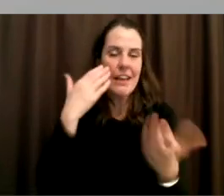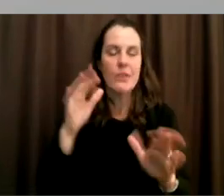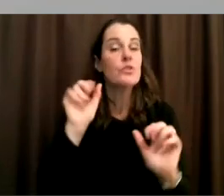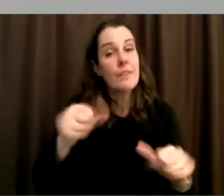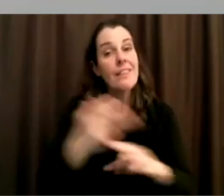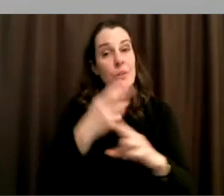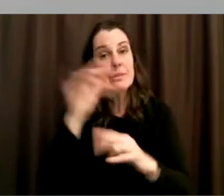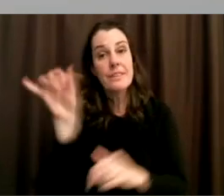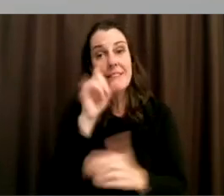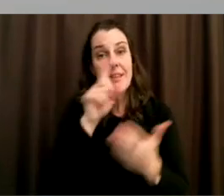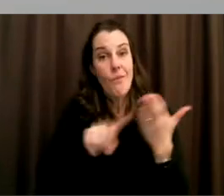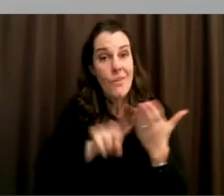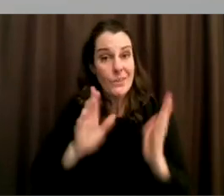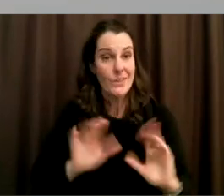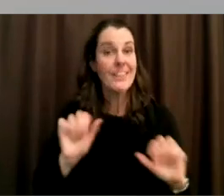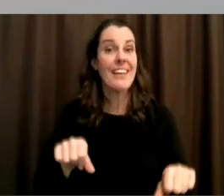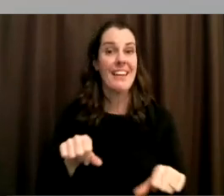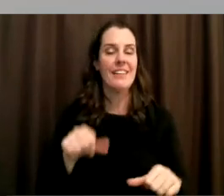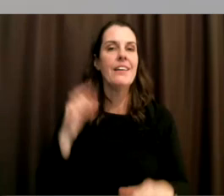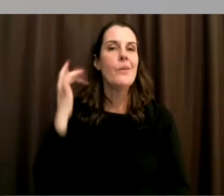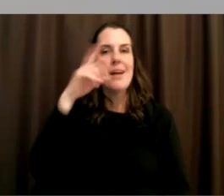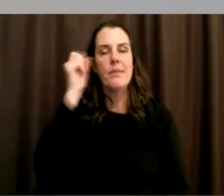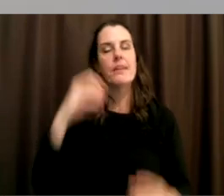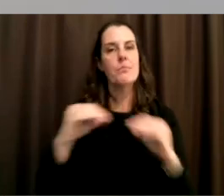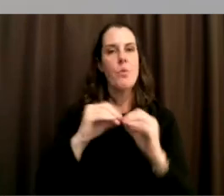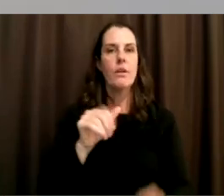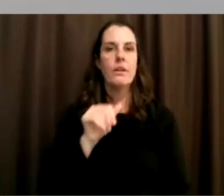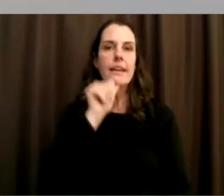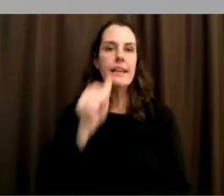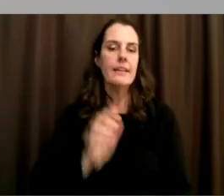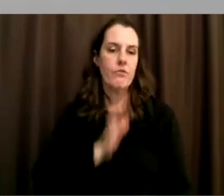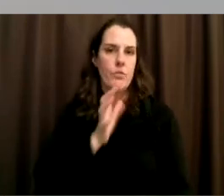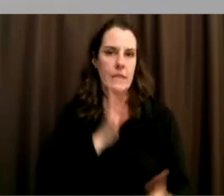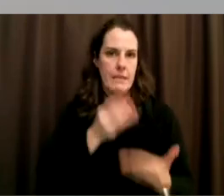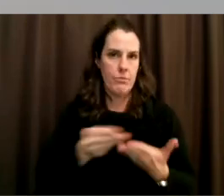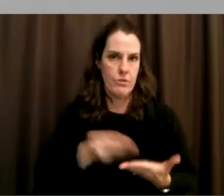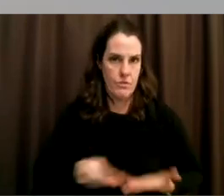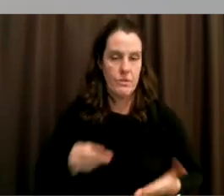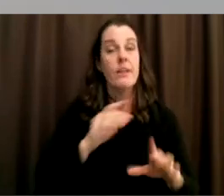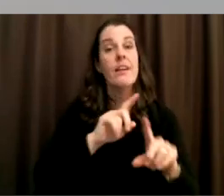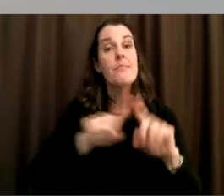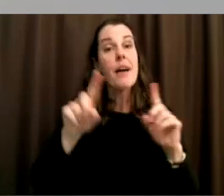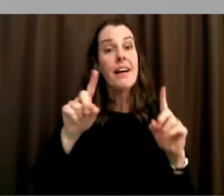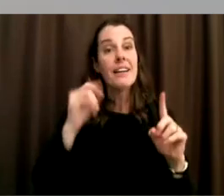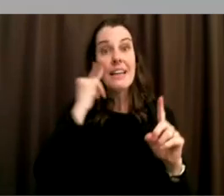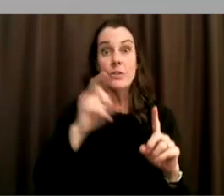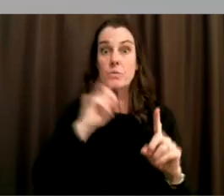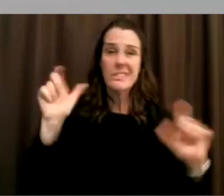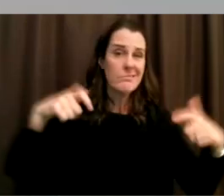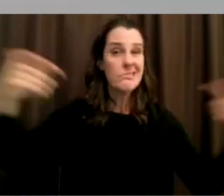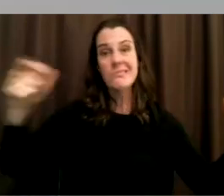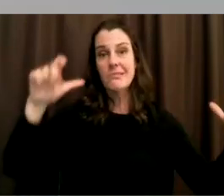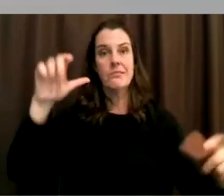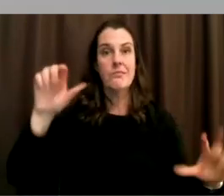auditor because these are going to be informally procured. However, if you're a really large